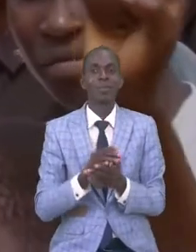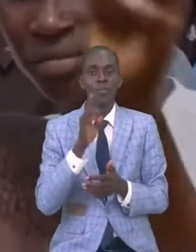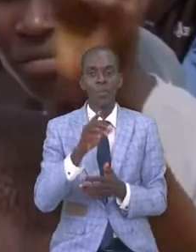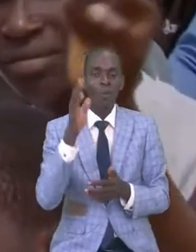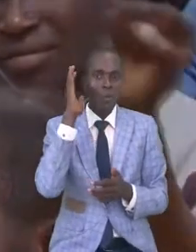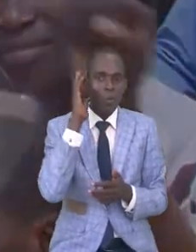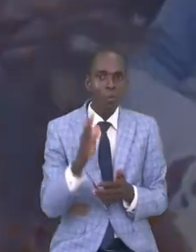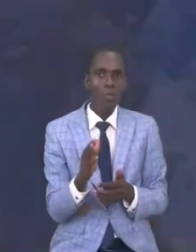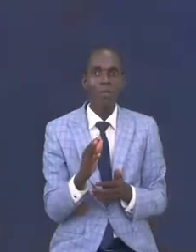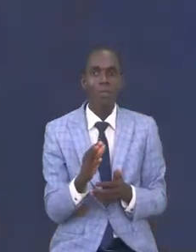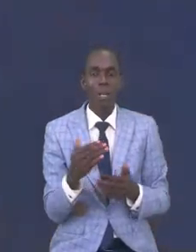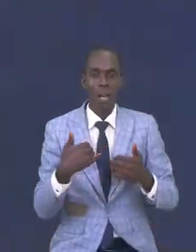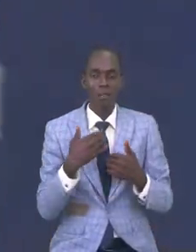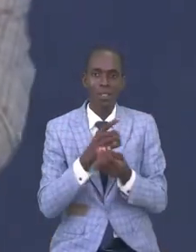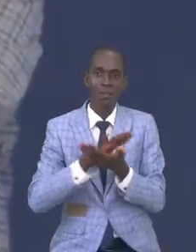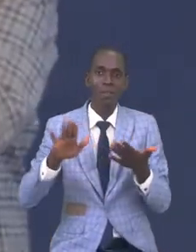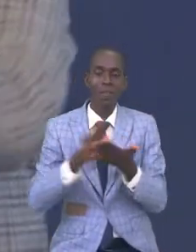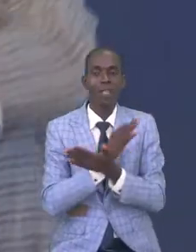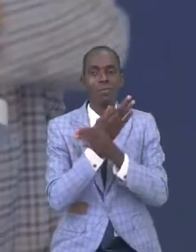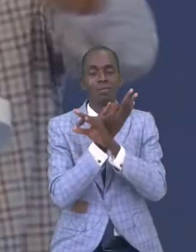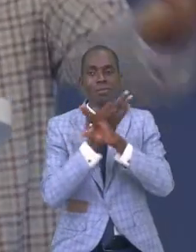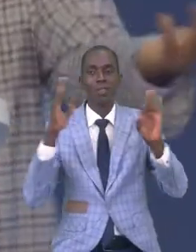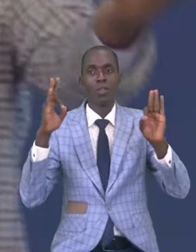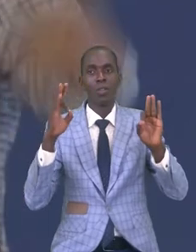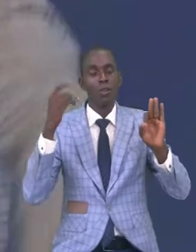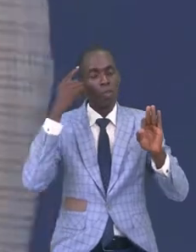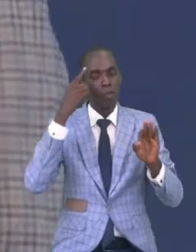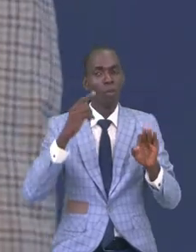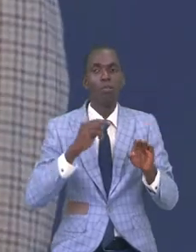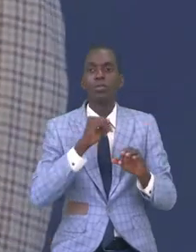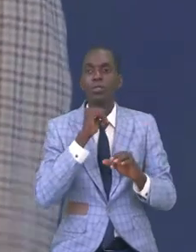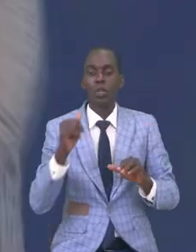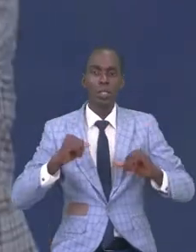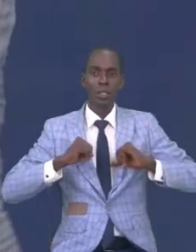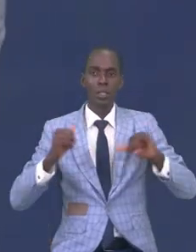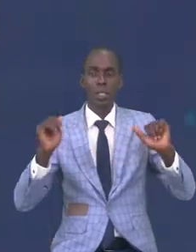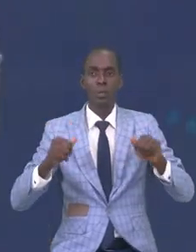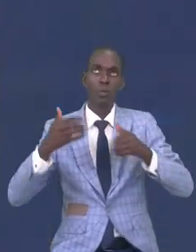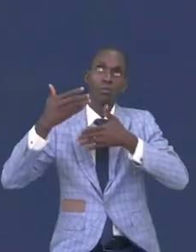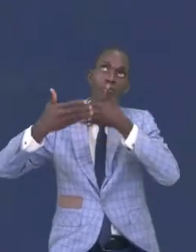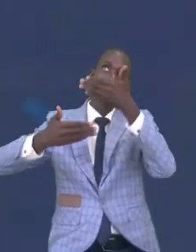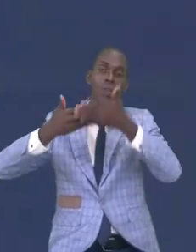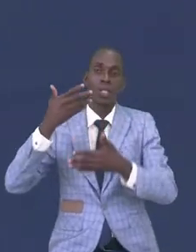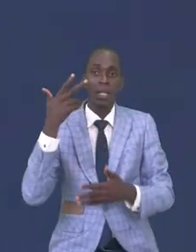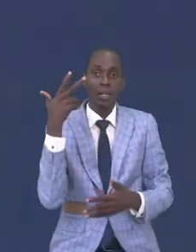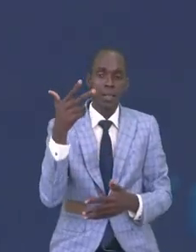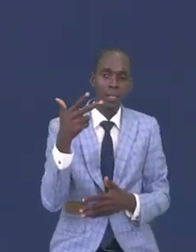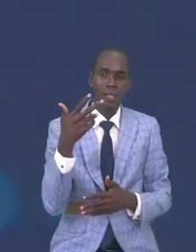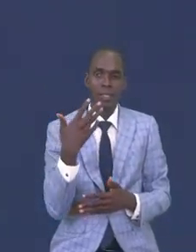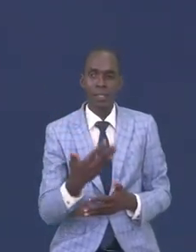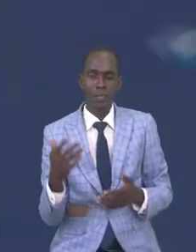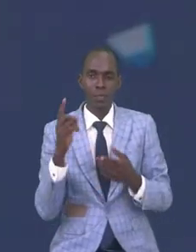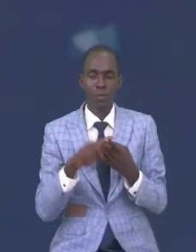Divine emancipation for undeniable progress. Three things I'm looking at.